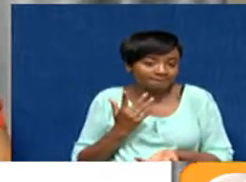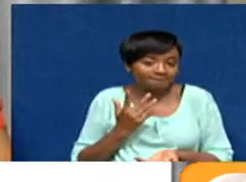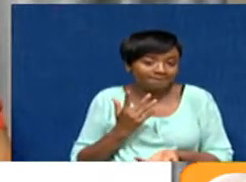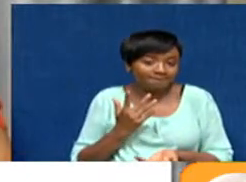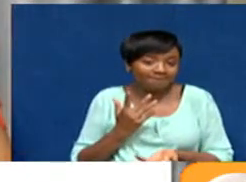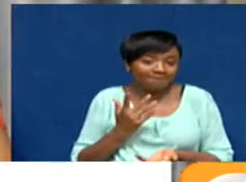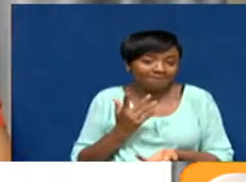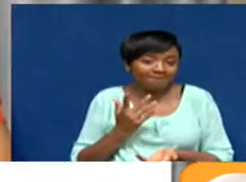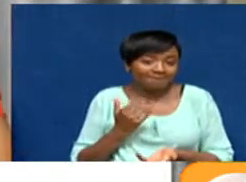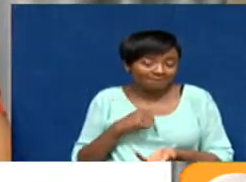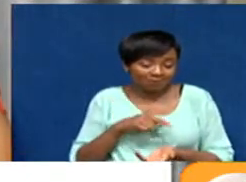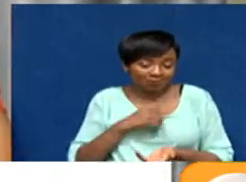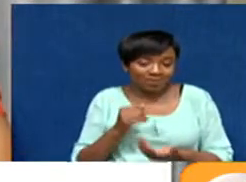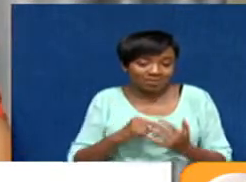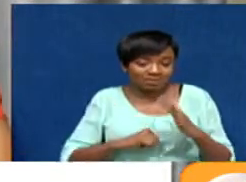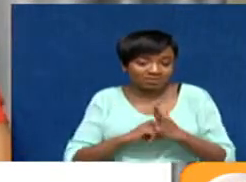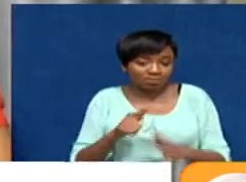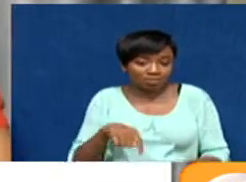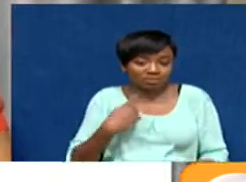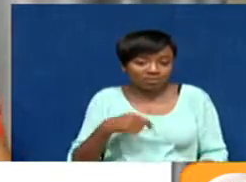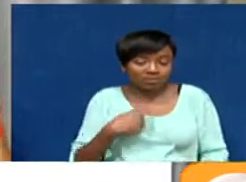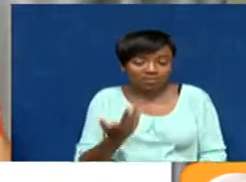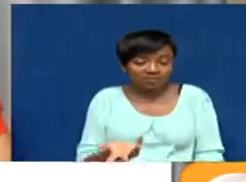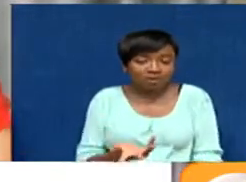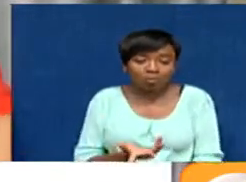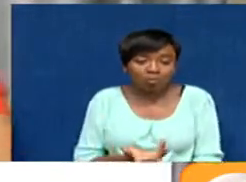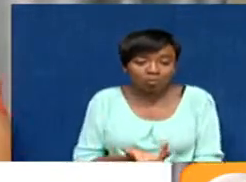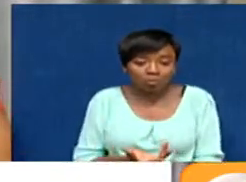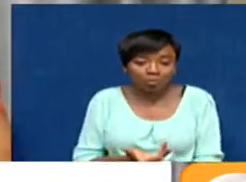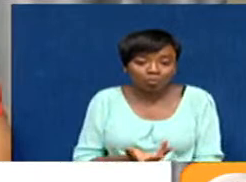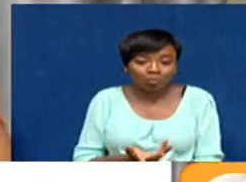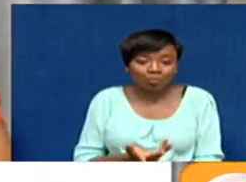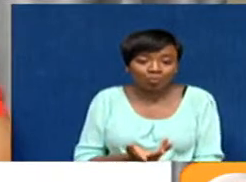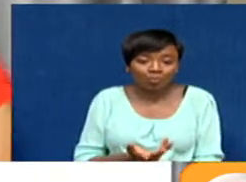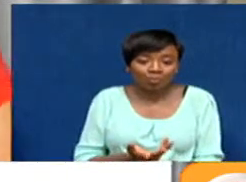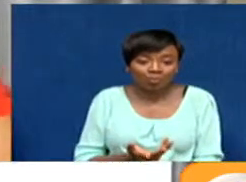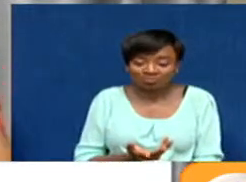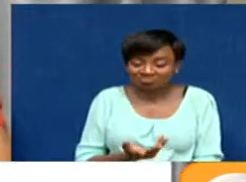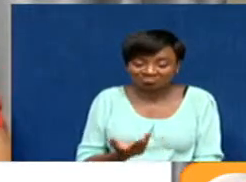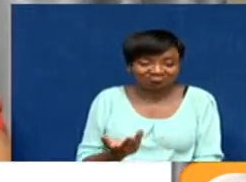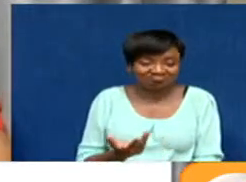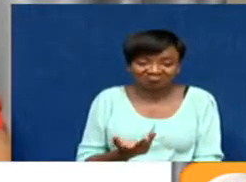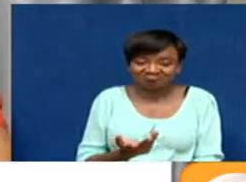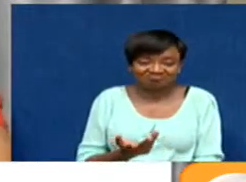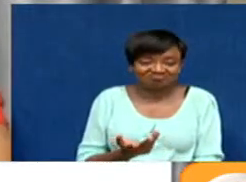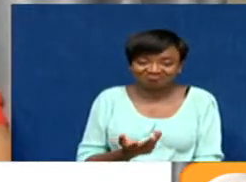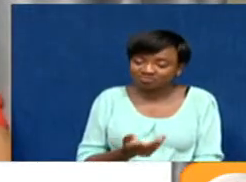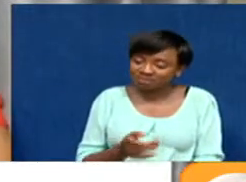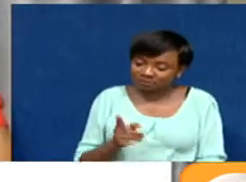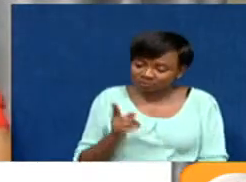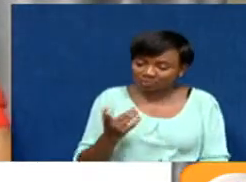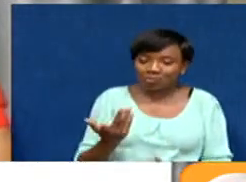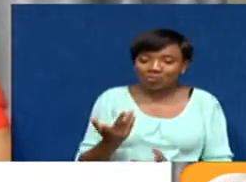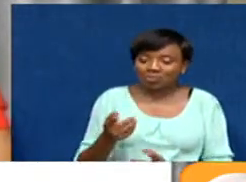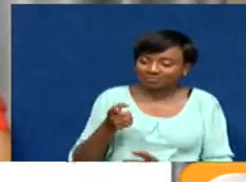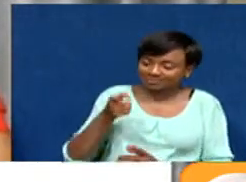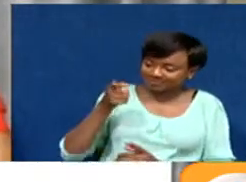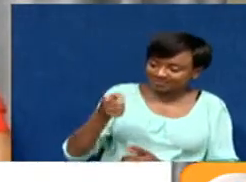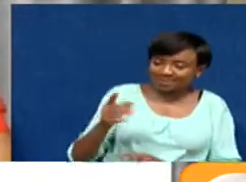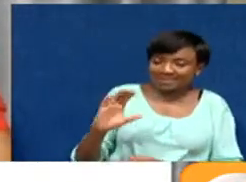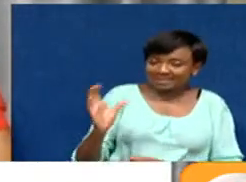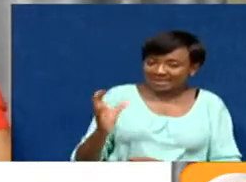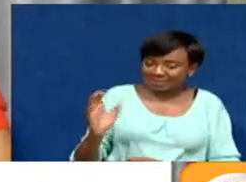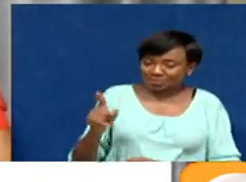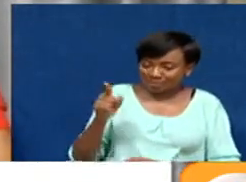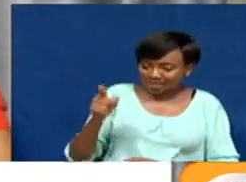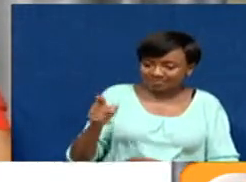have means to cushion or subsidies to cushion ourselves and the passengers who are using the service. So if